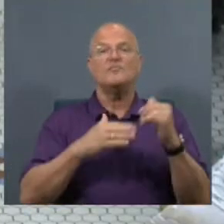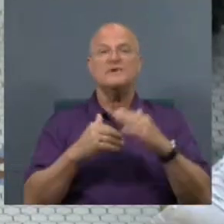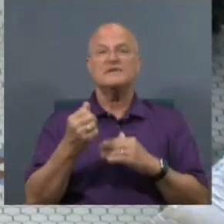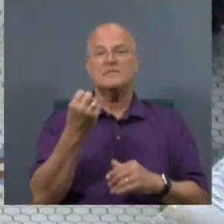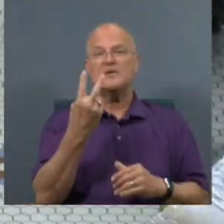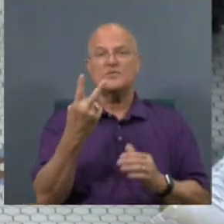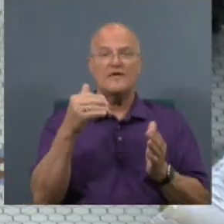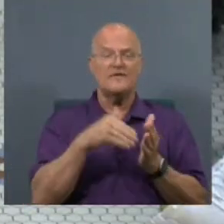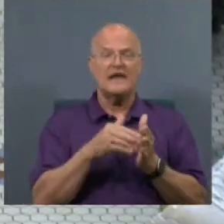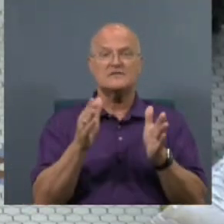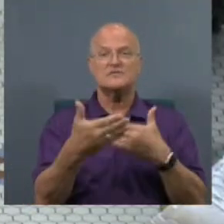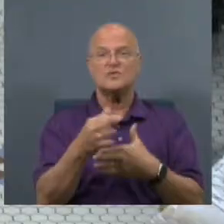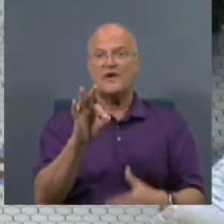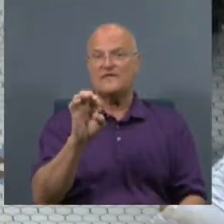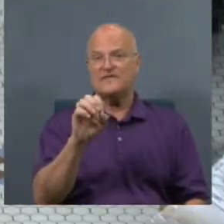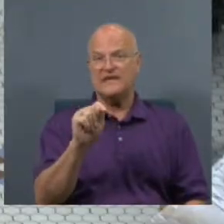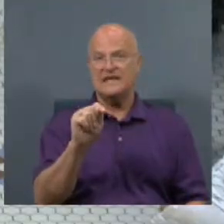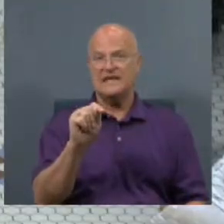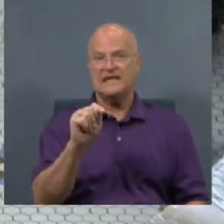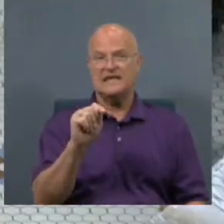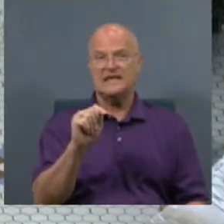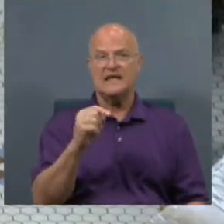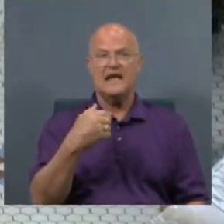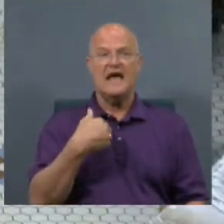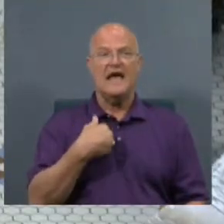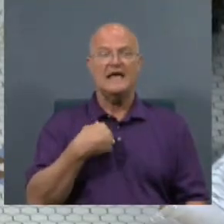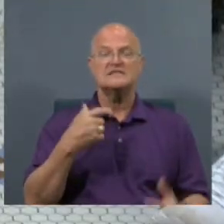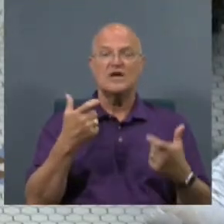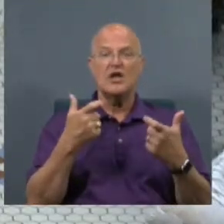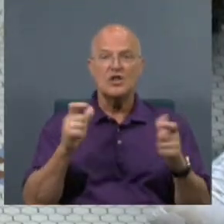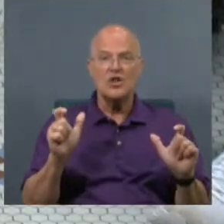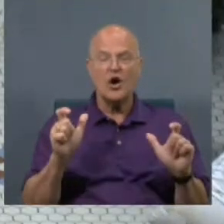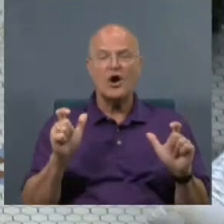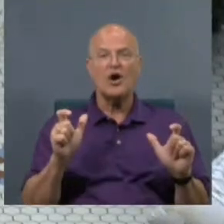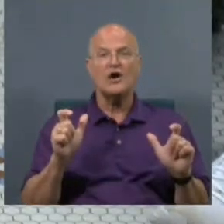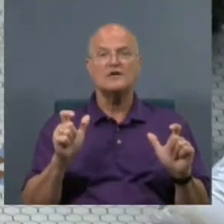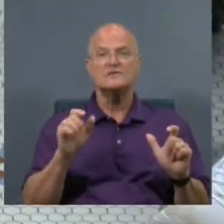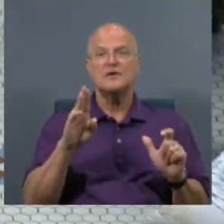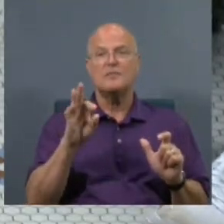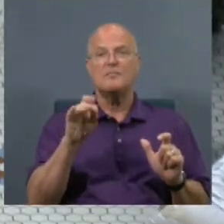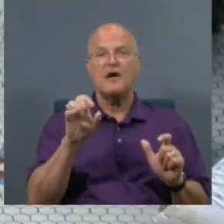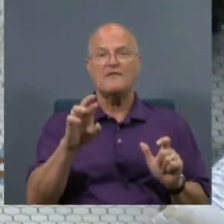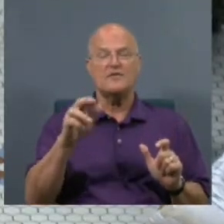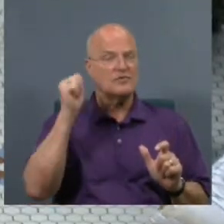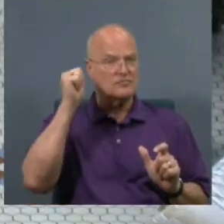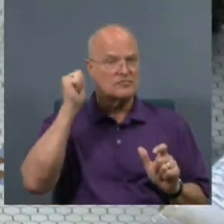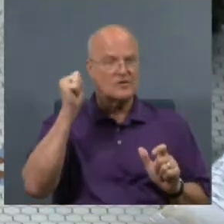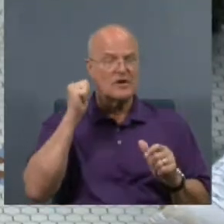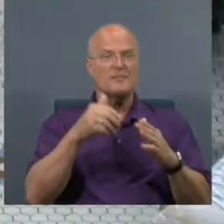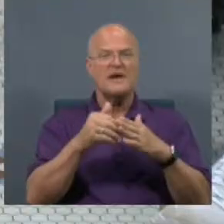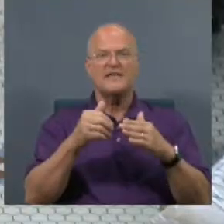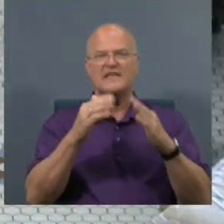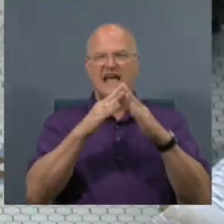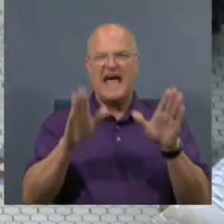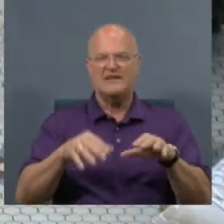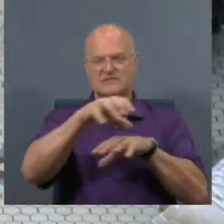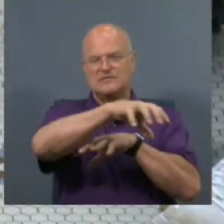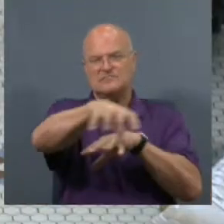about 12,000 square feet. So it's got a large undisturbed buffer on the rear of the property up against the